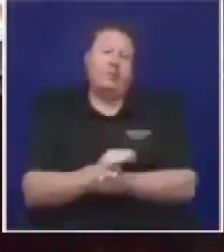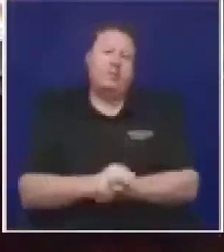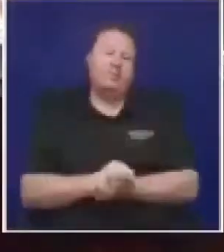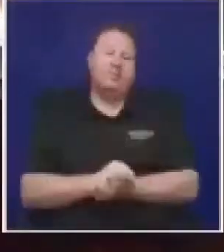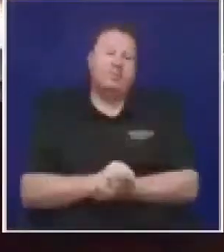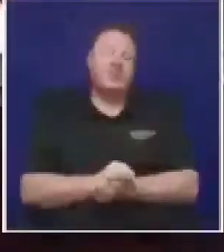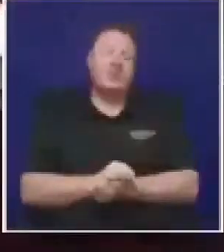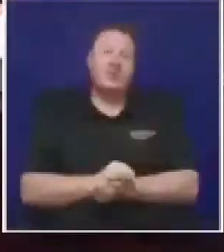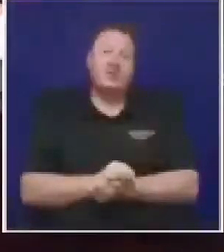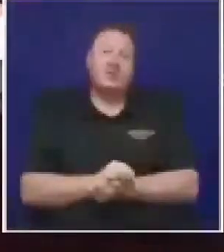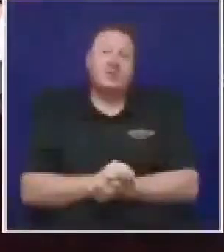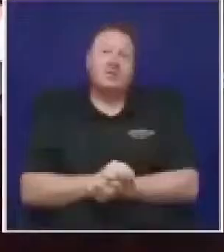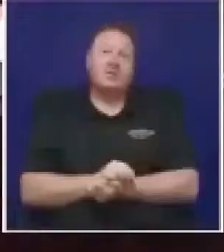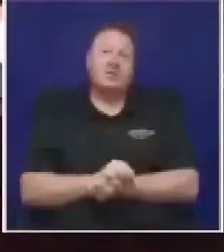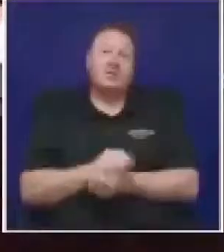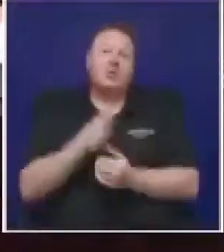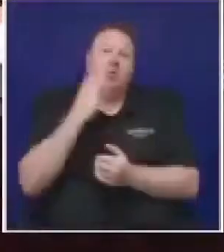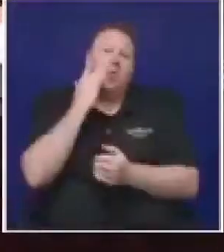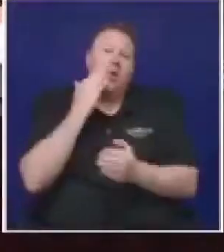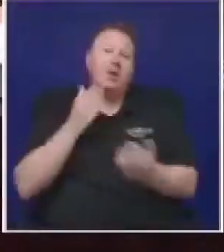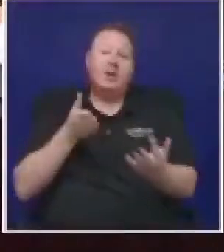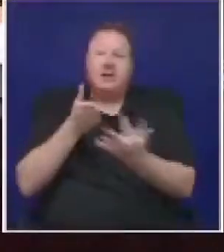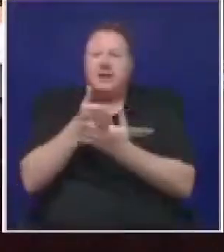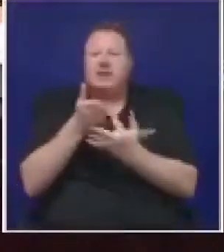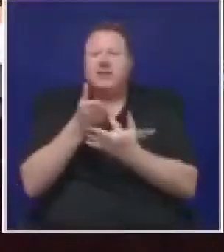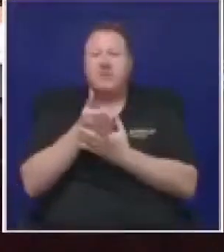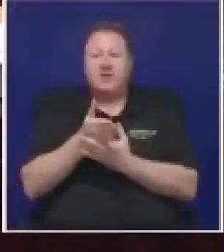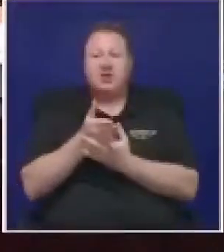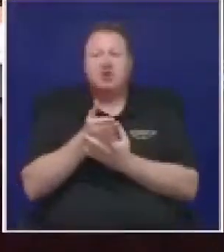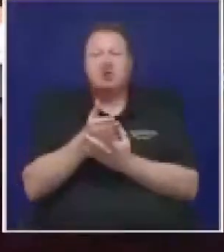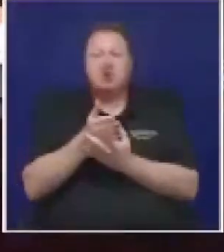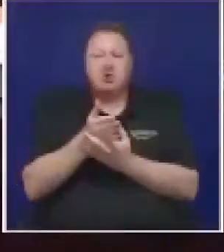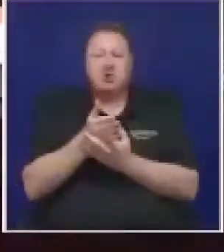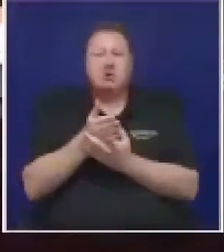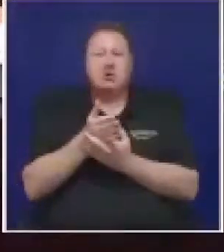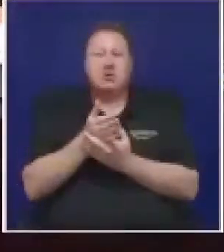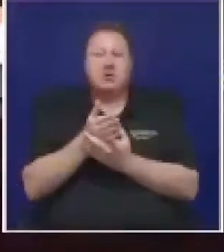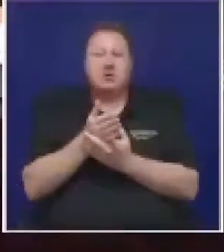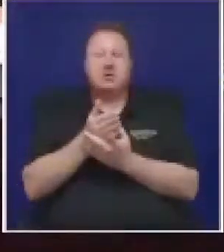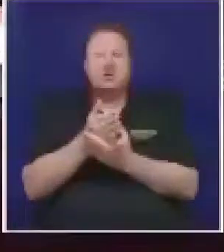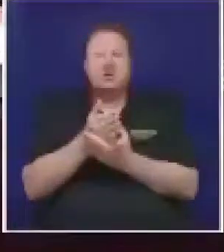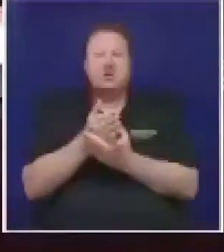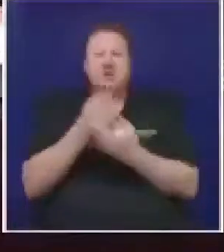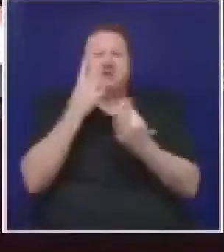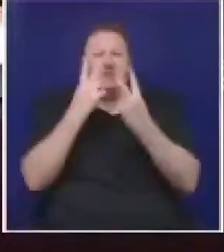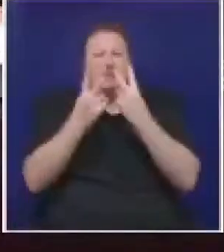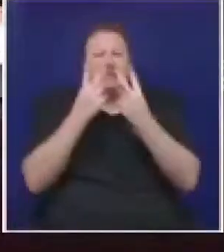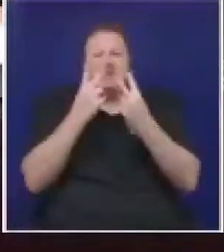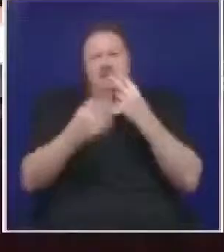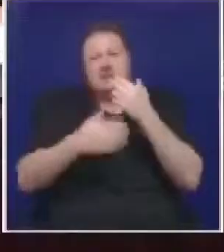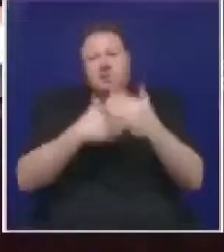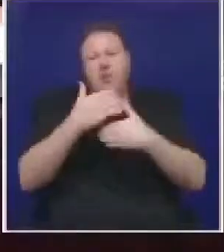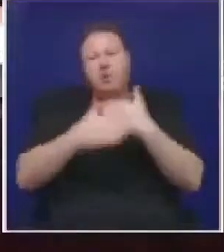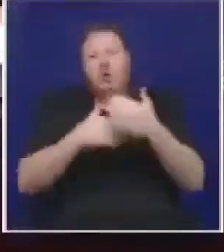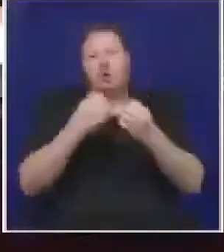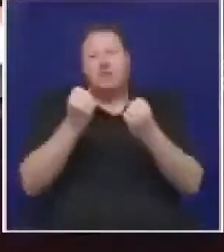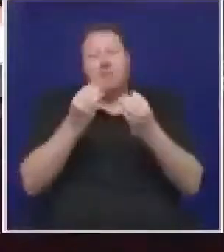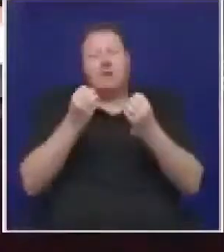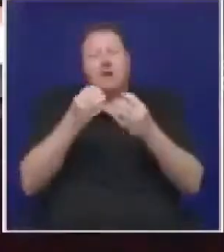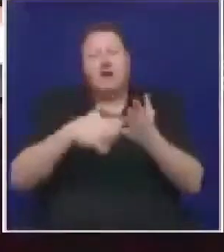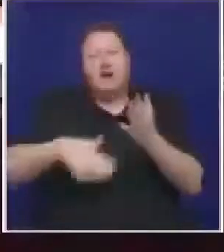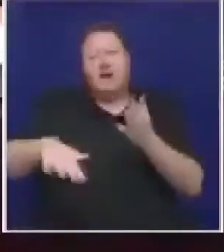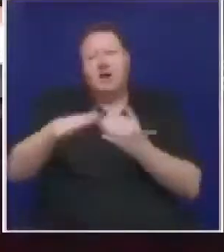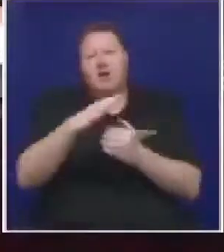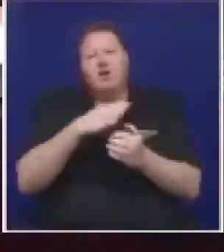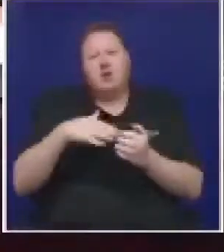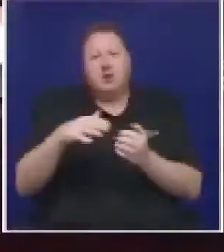once there are these interventions, you begin to see progress in many areas where there